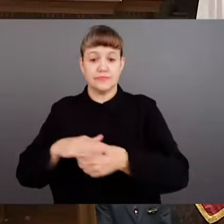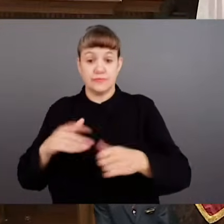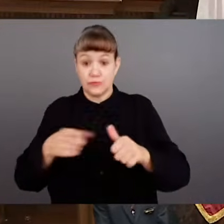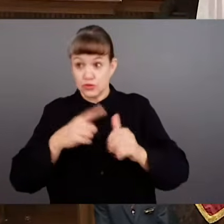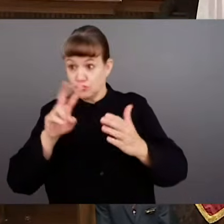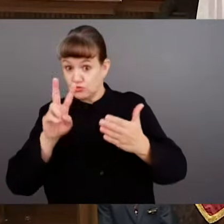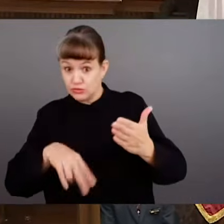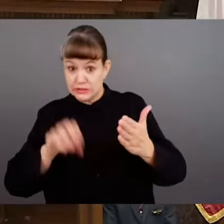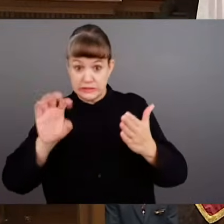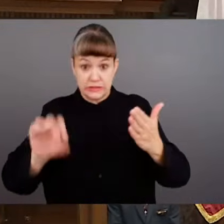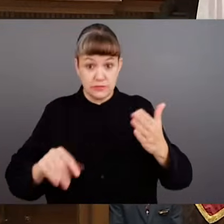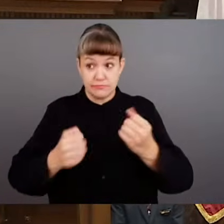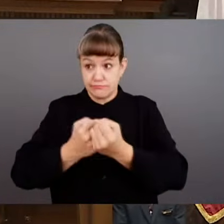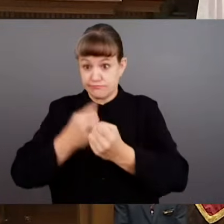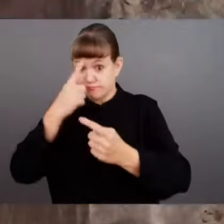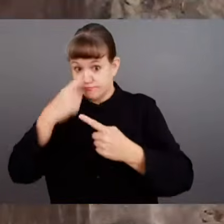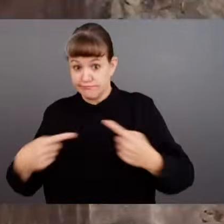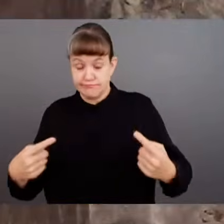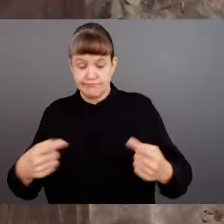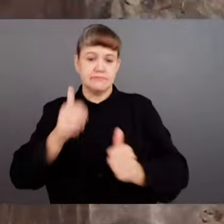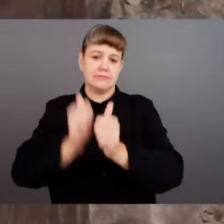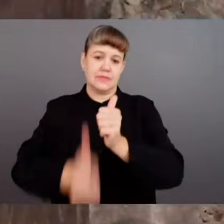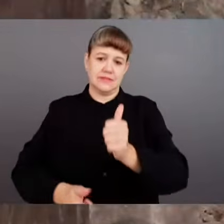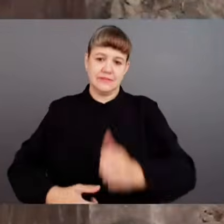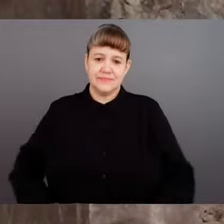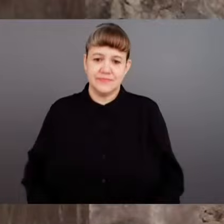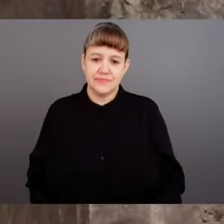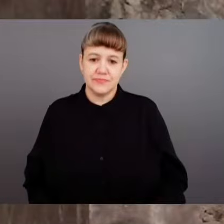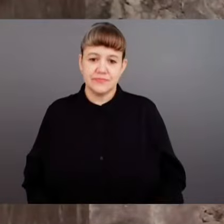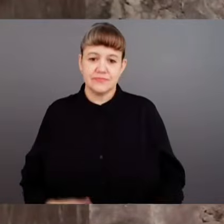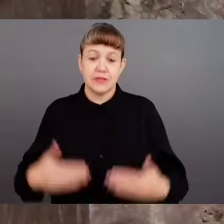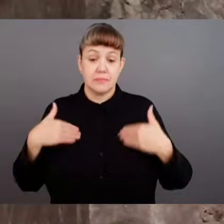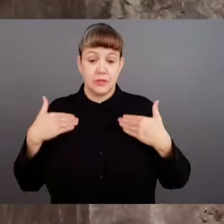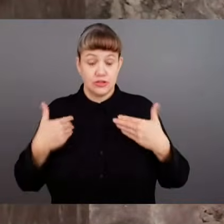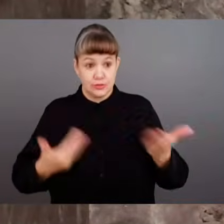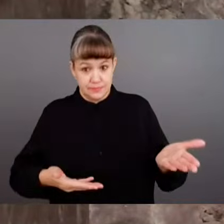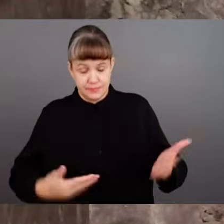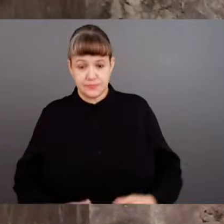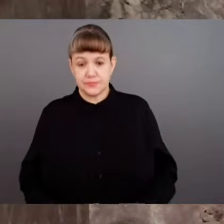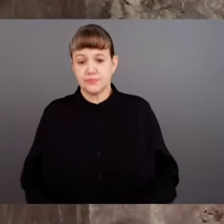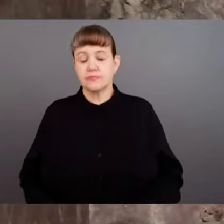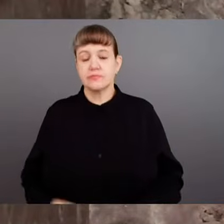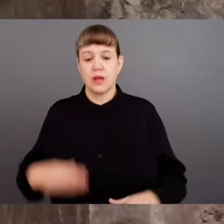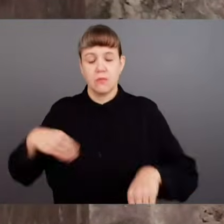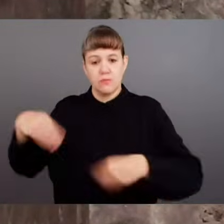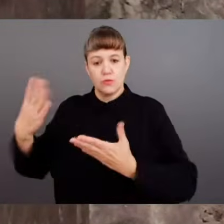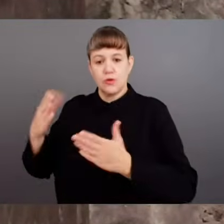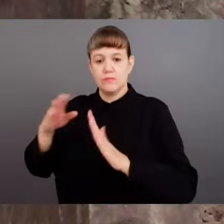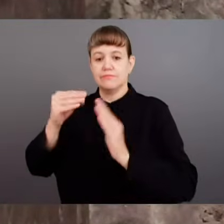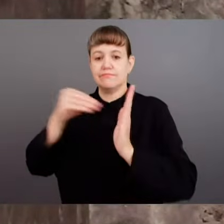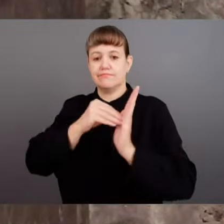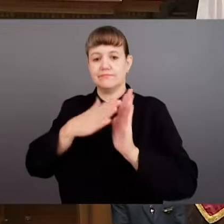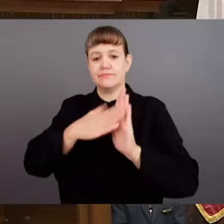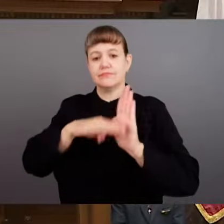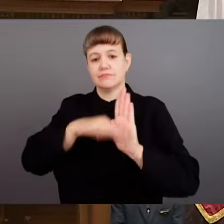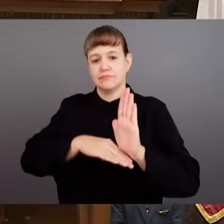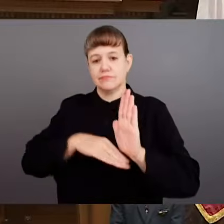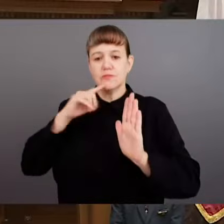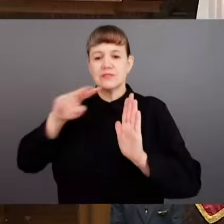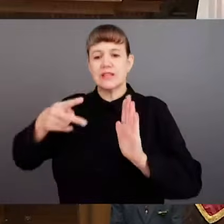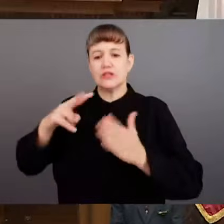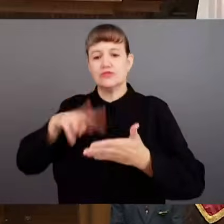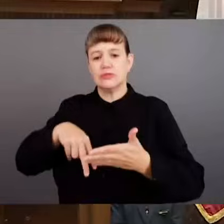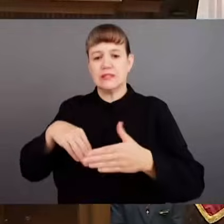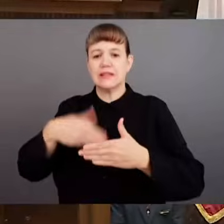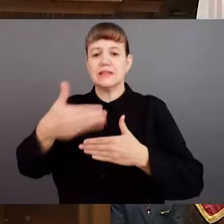Motion carried. Minister. Thank you, Honourable Speaker. I move the bill be placed on the orders of the day for second reading at the next sitting of the House after today. You heard the question. All those in